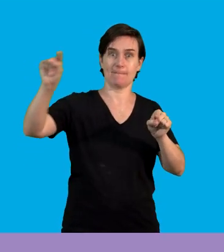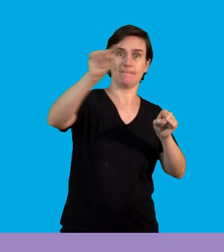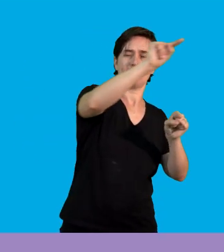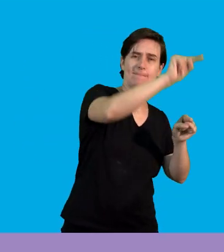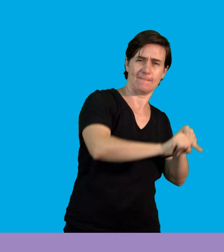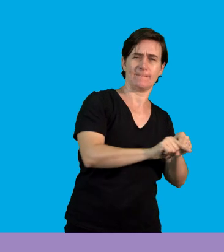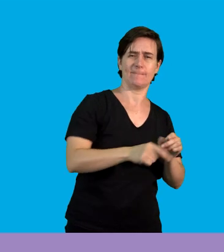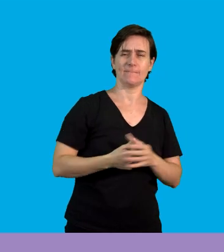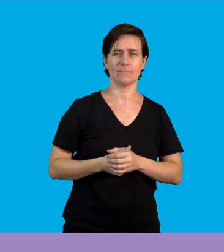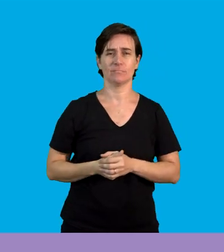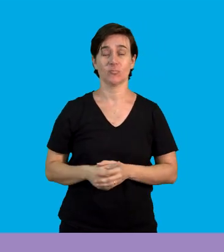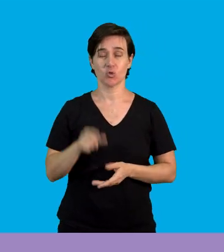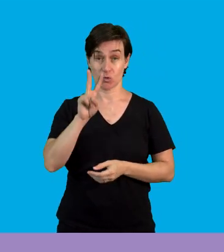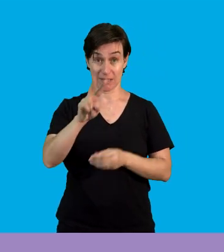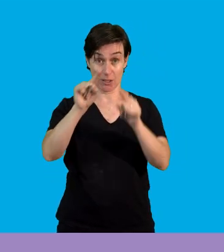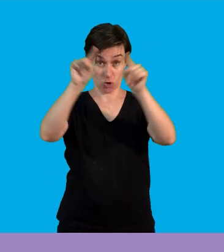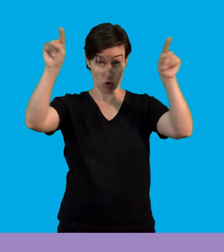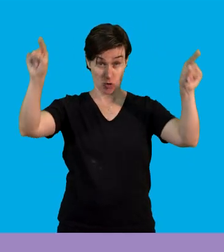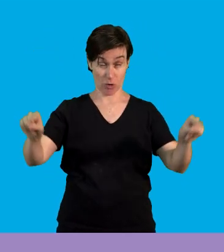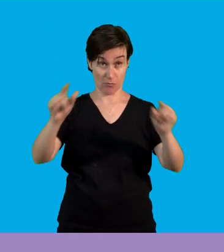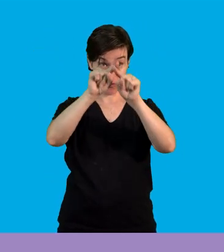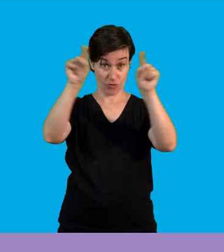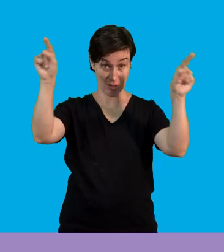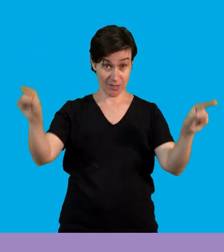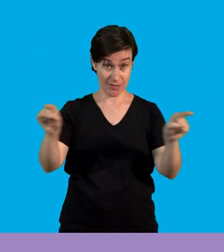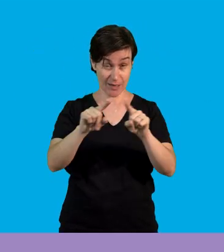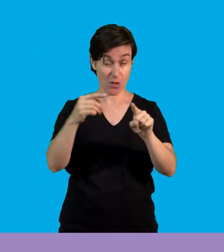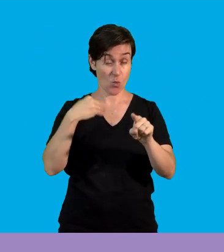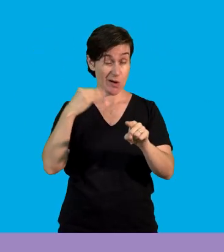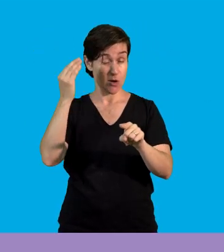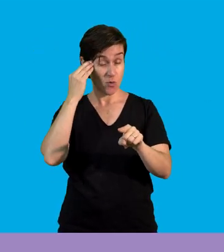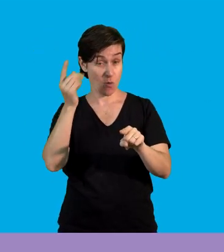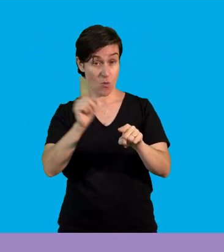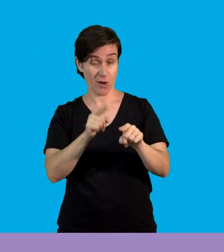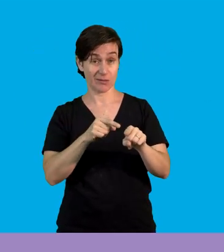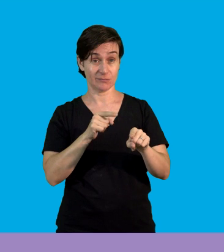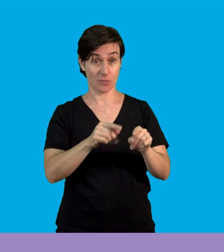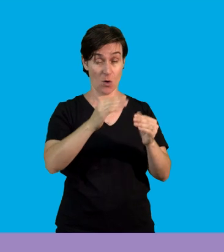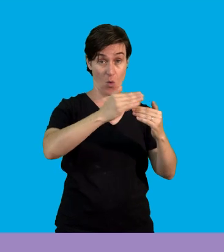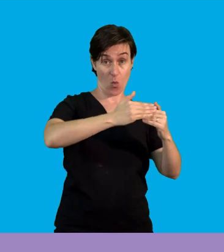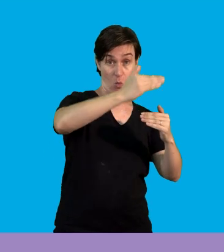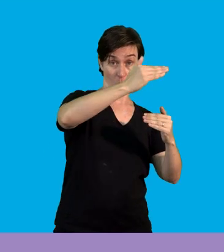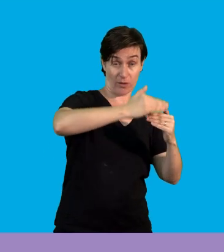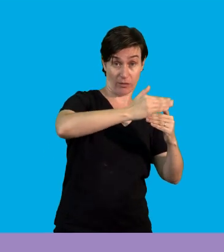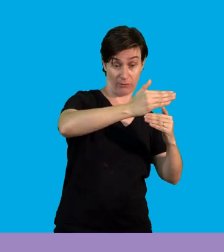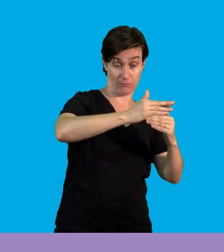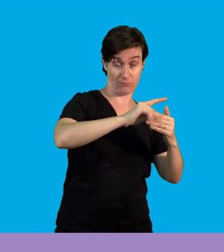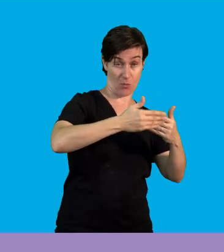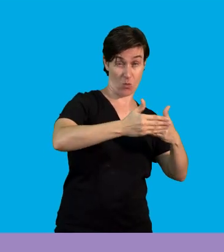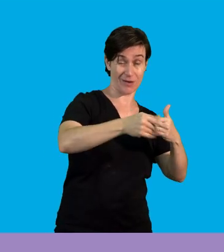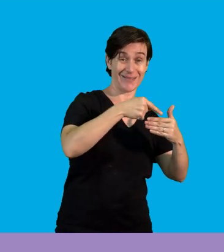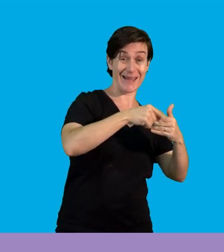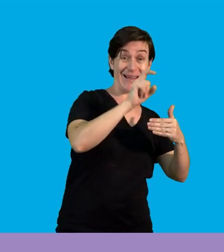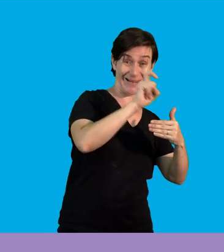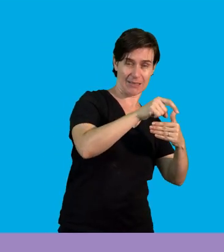rectangle. They have given us a shape of a rectangle. We know that the width, which is the breadth of the